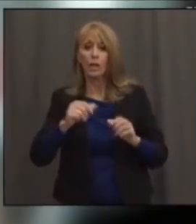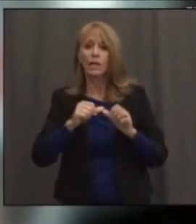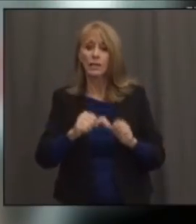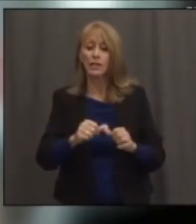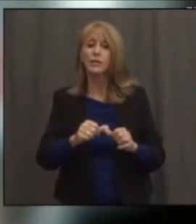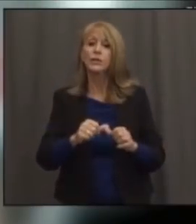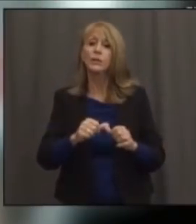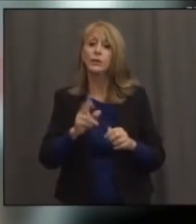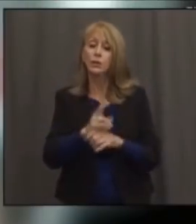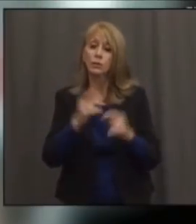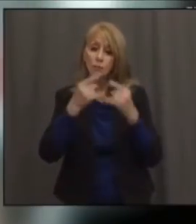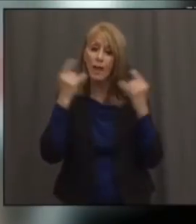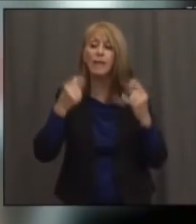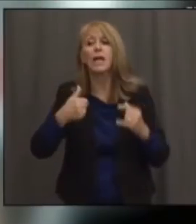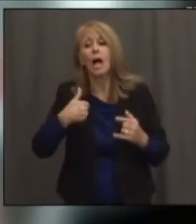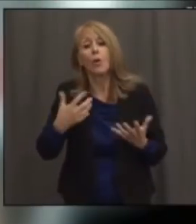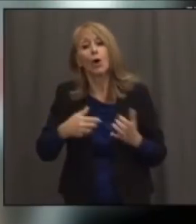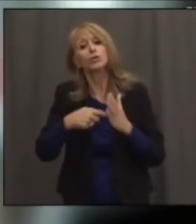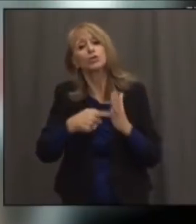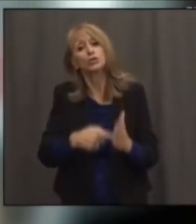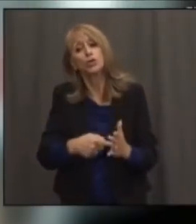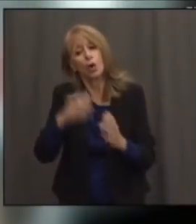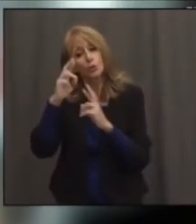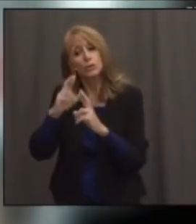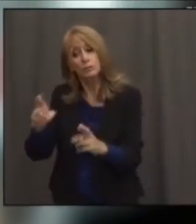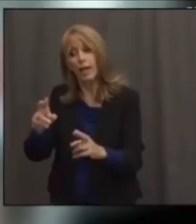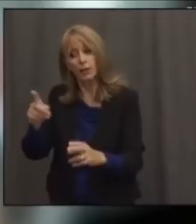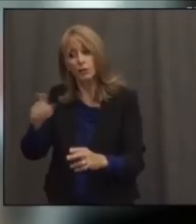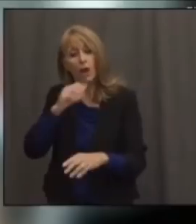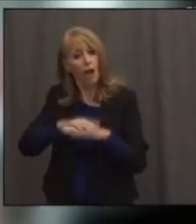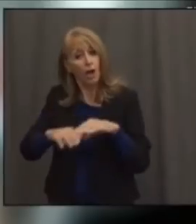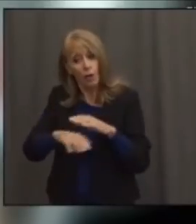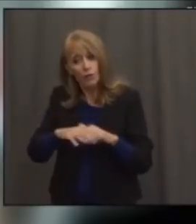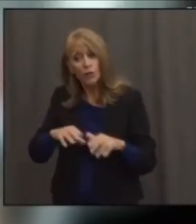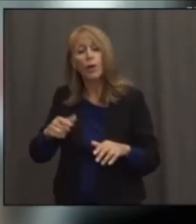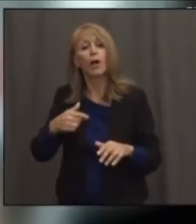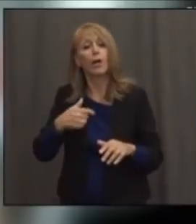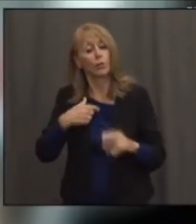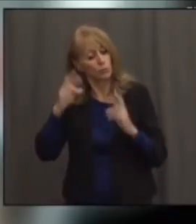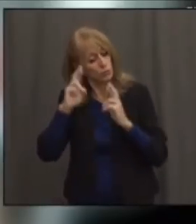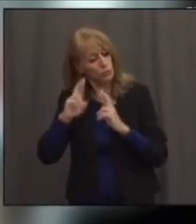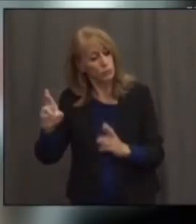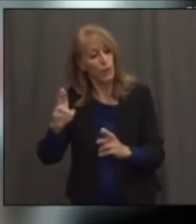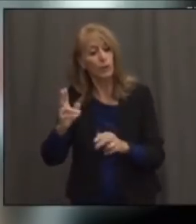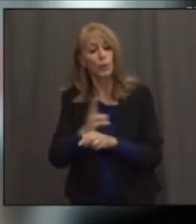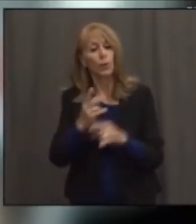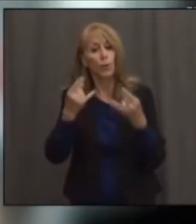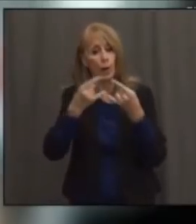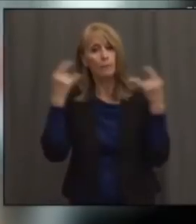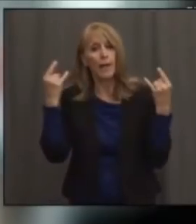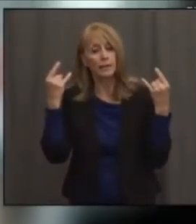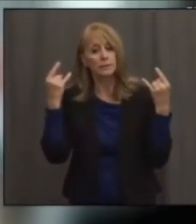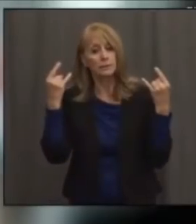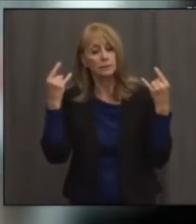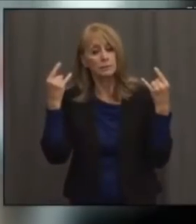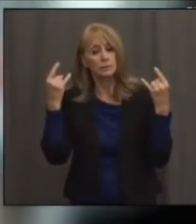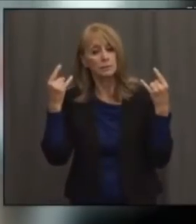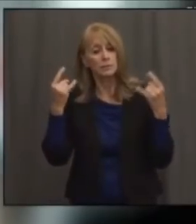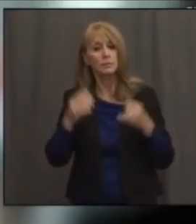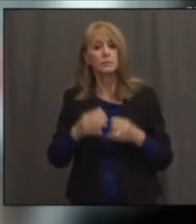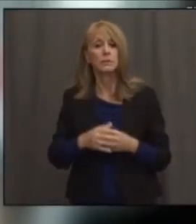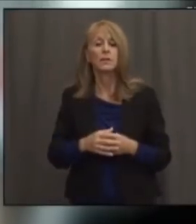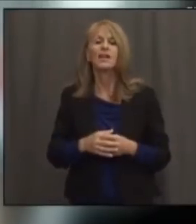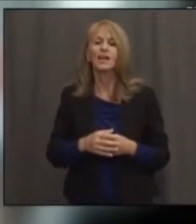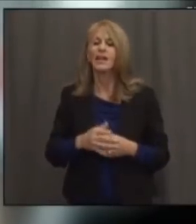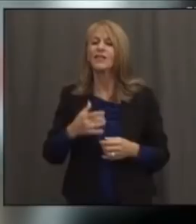show respect to other people who may feel uncomfortable being in a setting where there's unmasked people. And so I've still been doing it. I think that that's going to